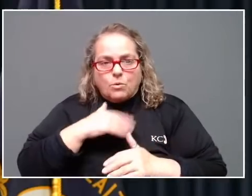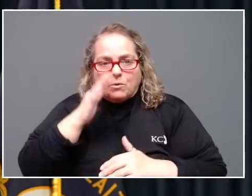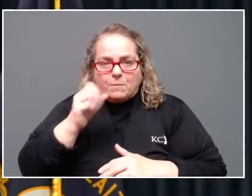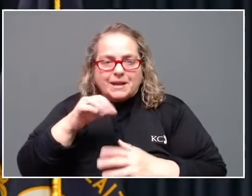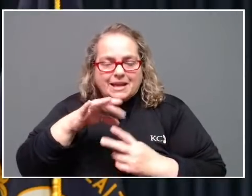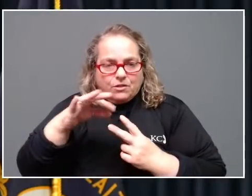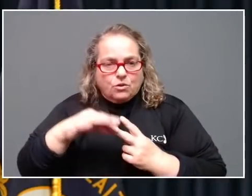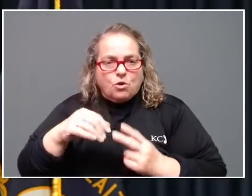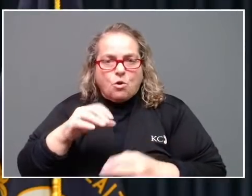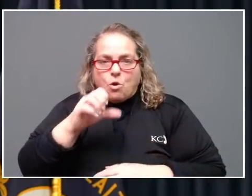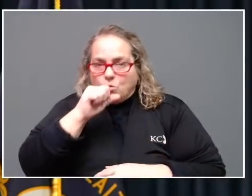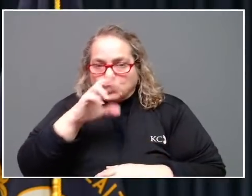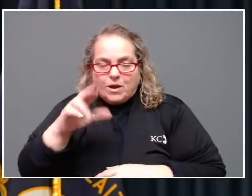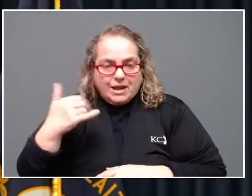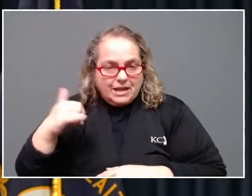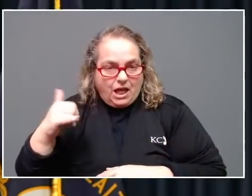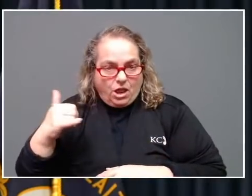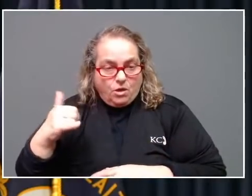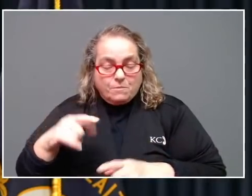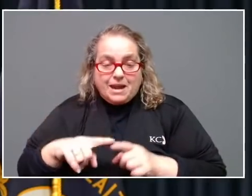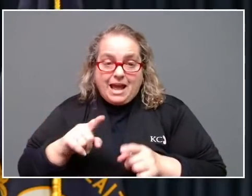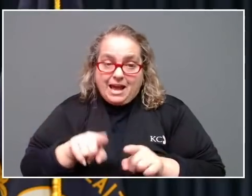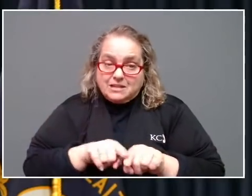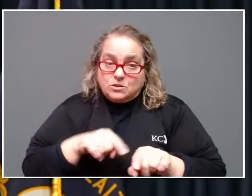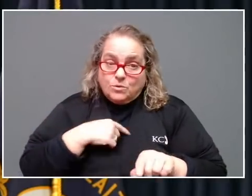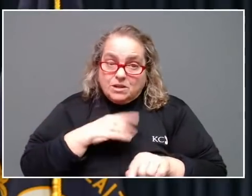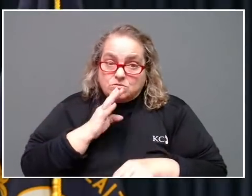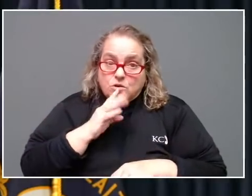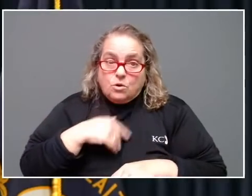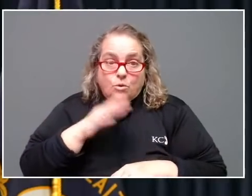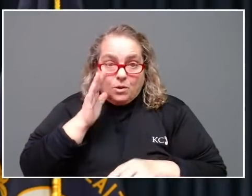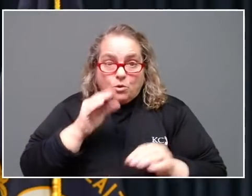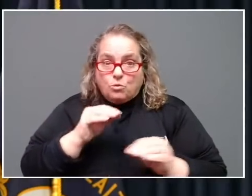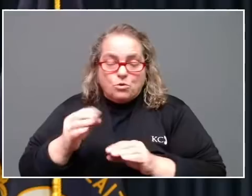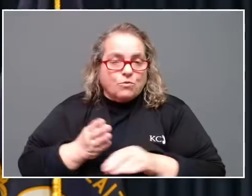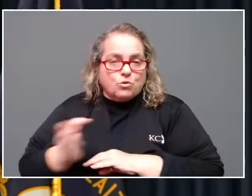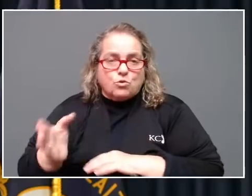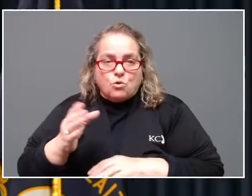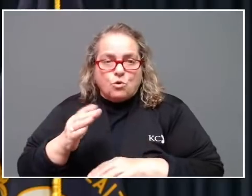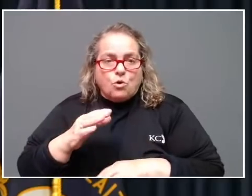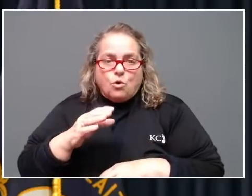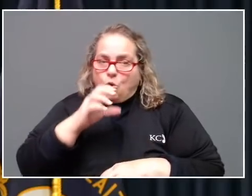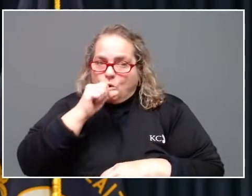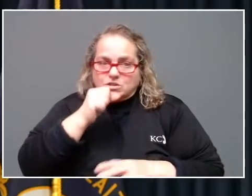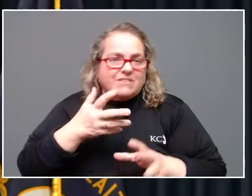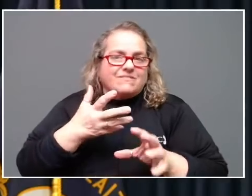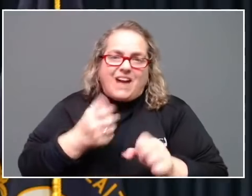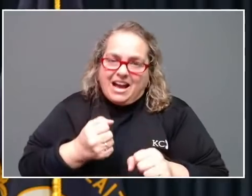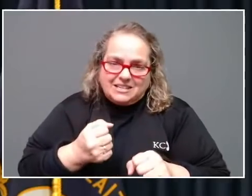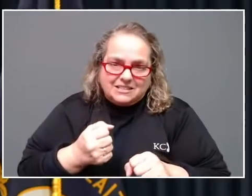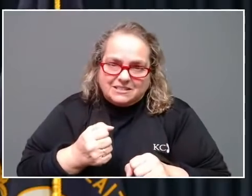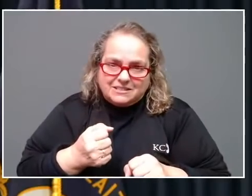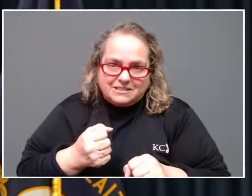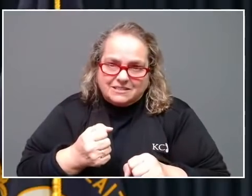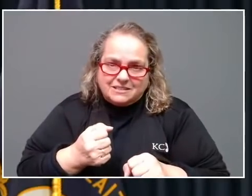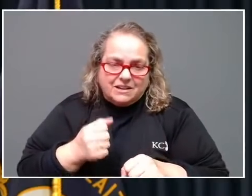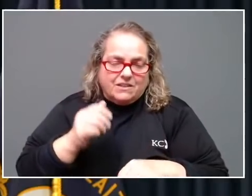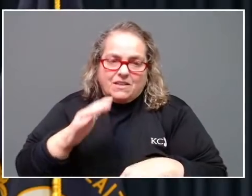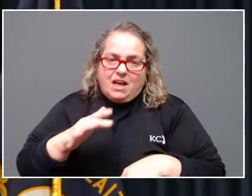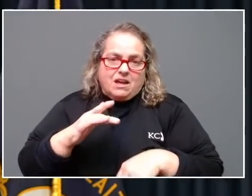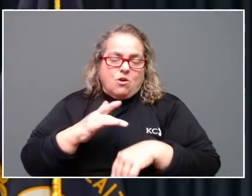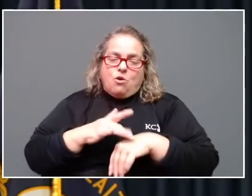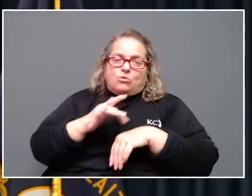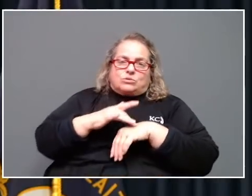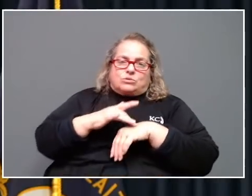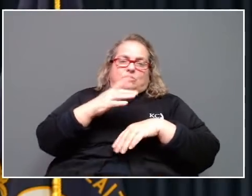yellow. As we were talking, we're going to move through the orange really fast with this one, that we might be there a week,